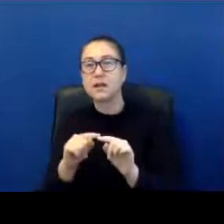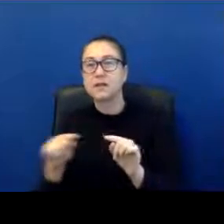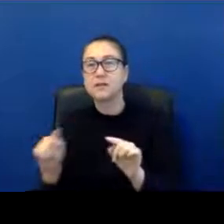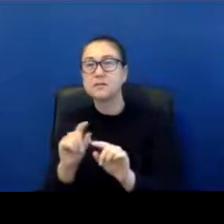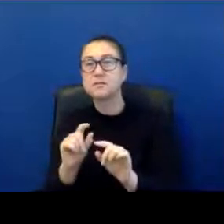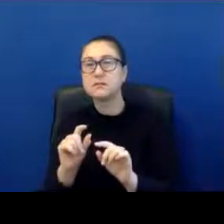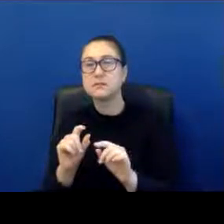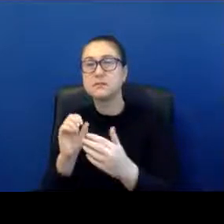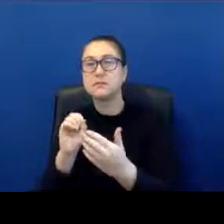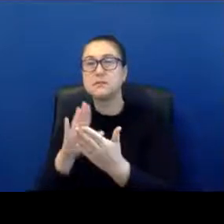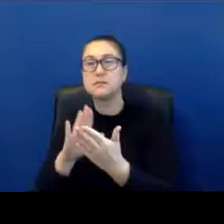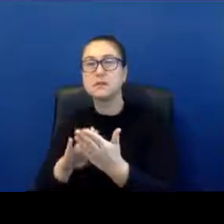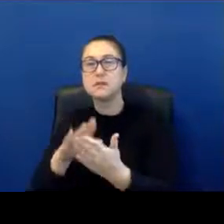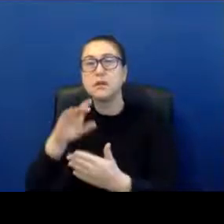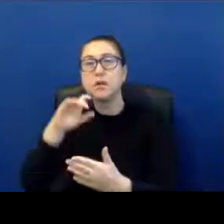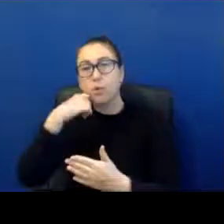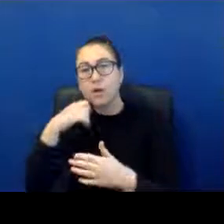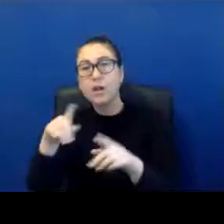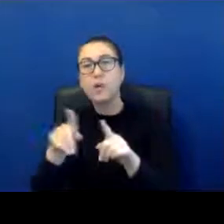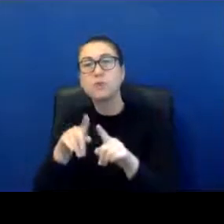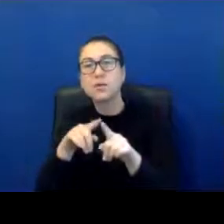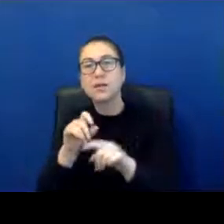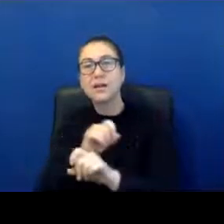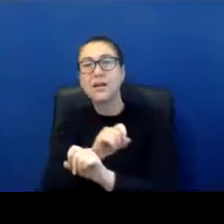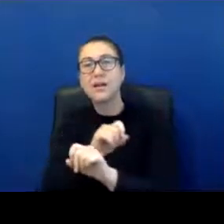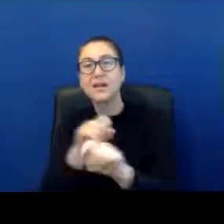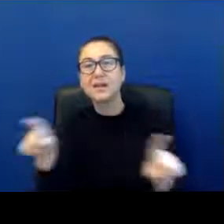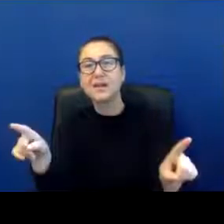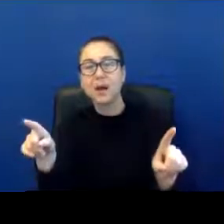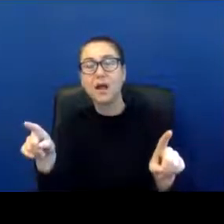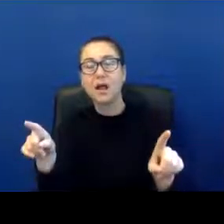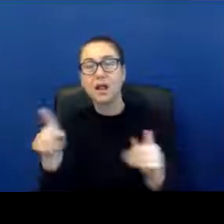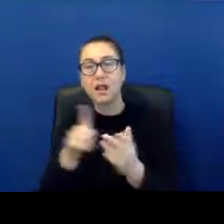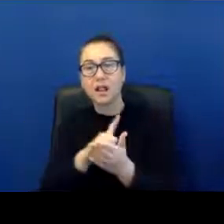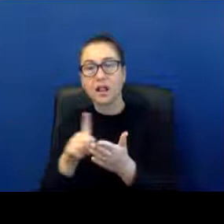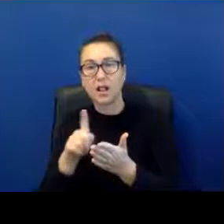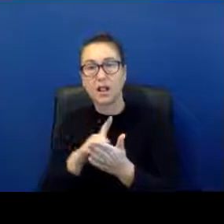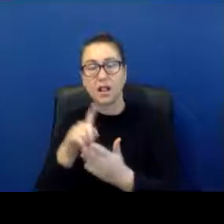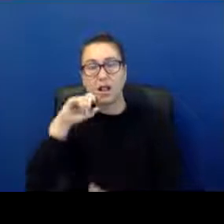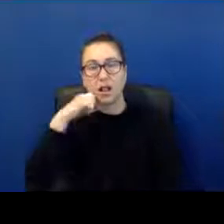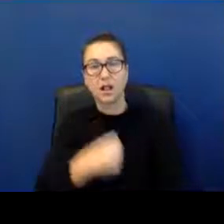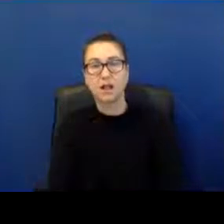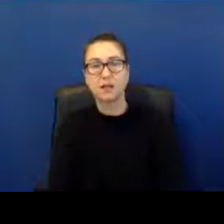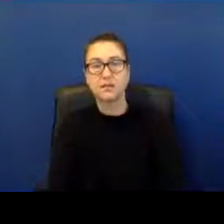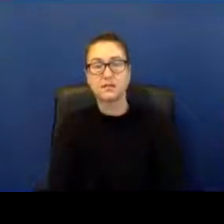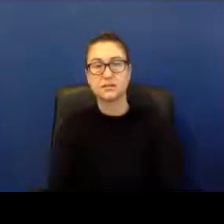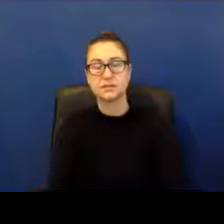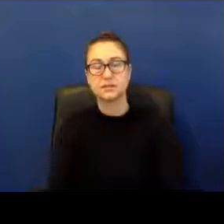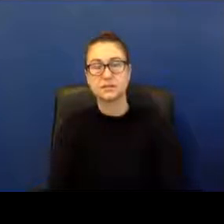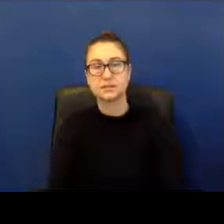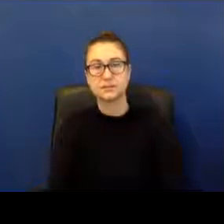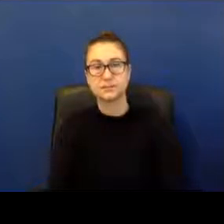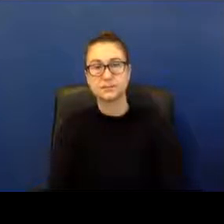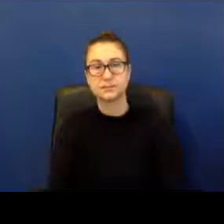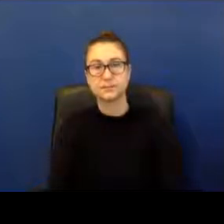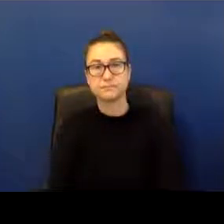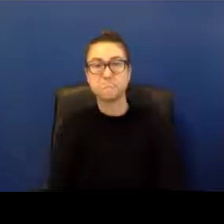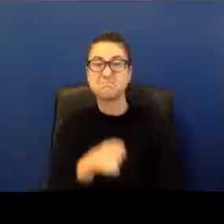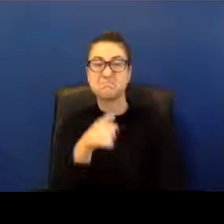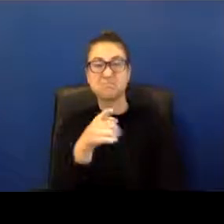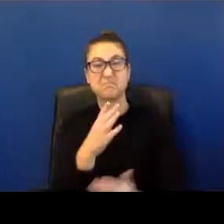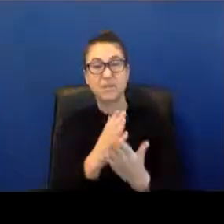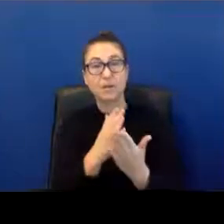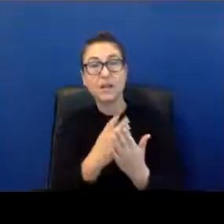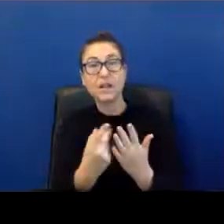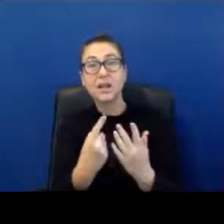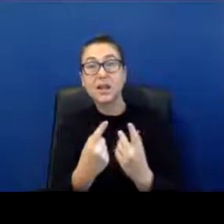page will be in the follow-up email after the webinar. Essentially, they are self-help tools that aim